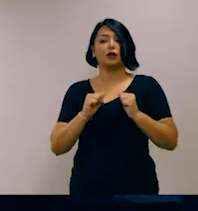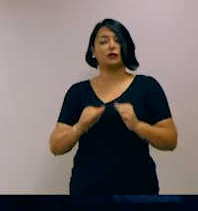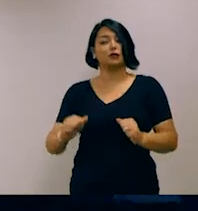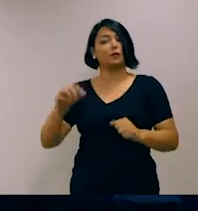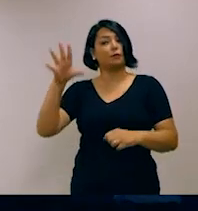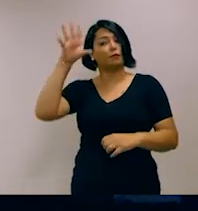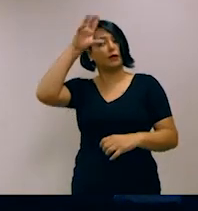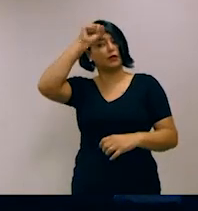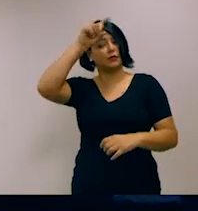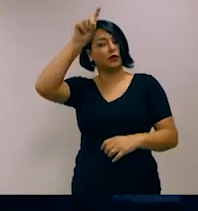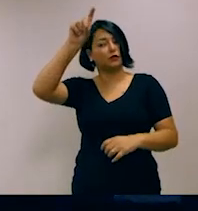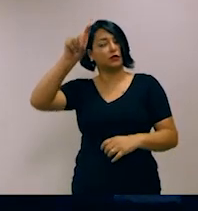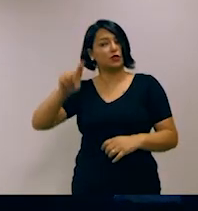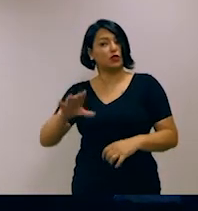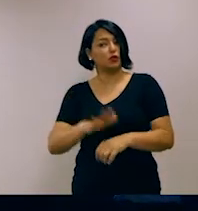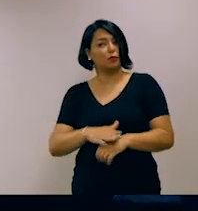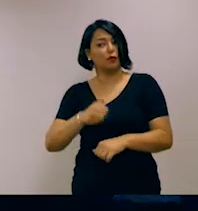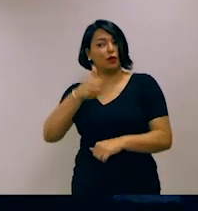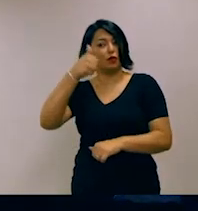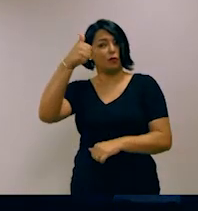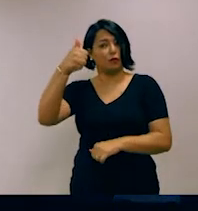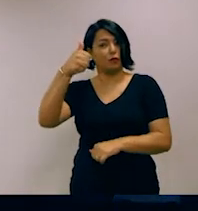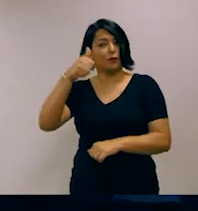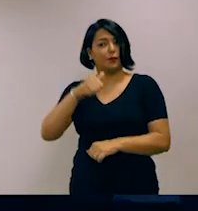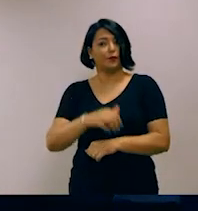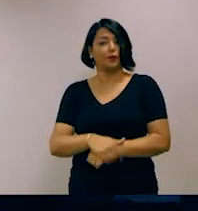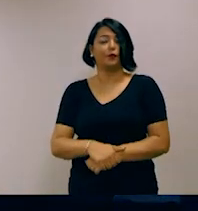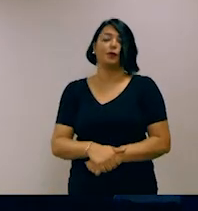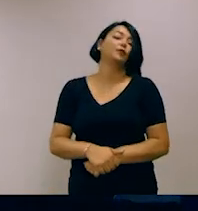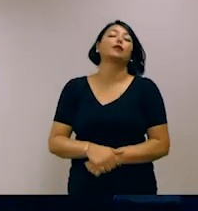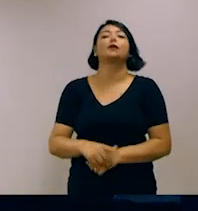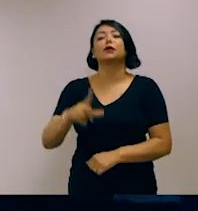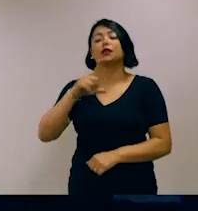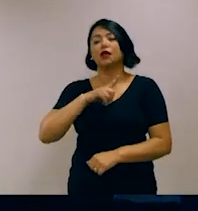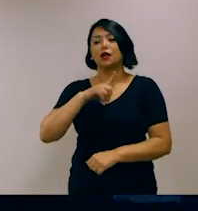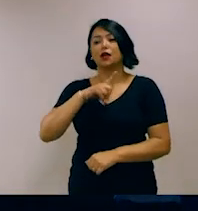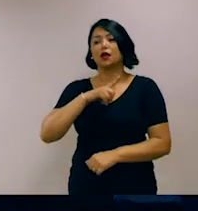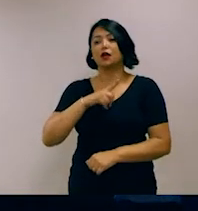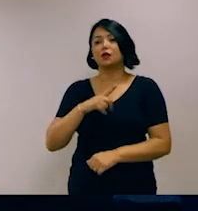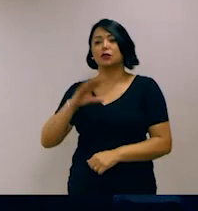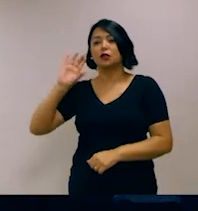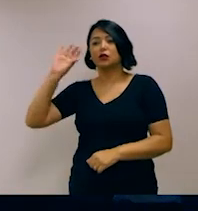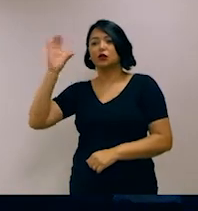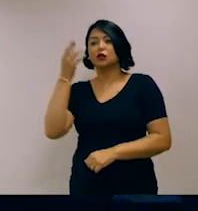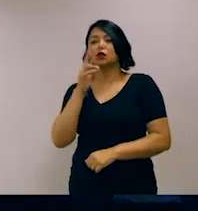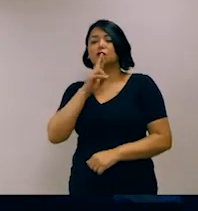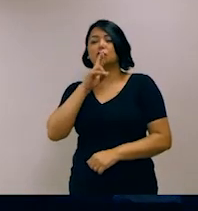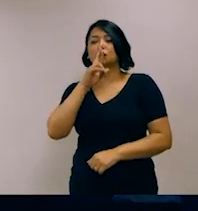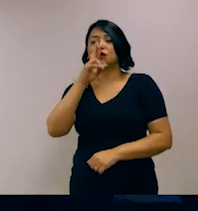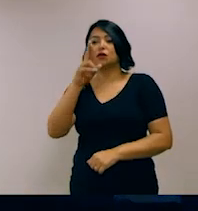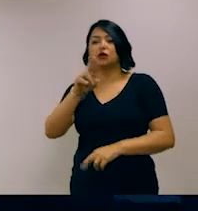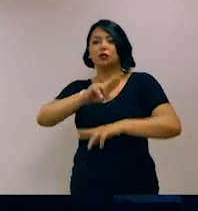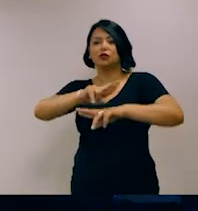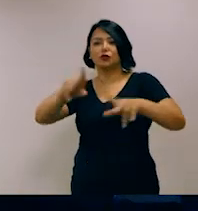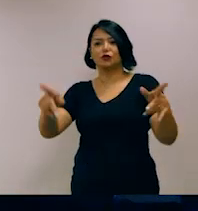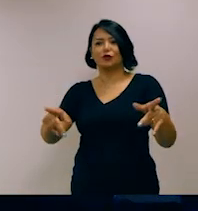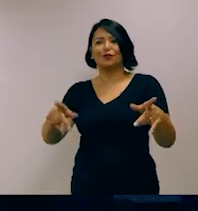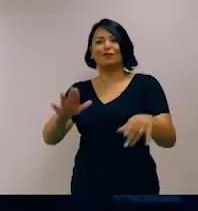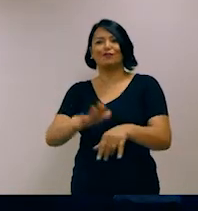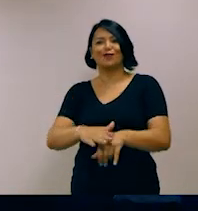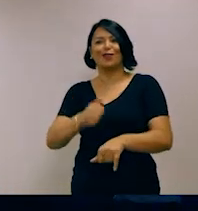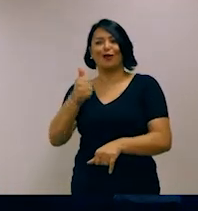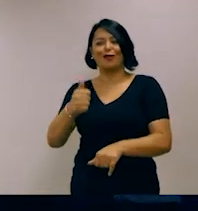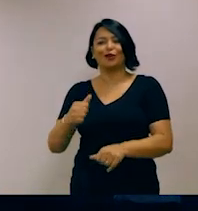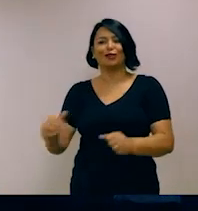so that the machine learning can improve, can be better, so that we can have better